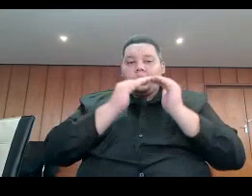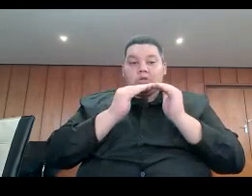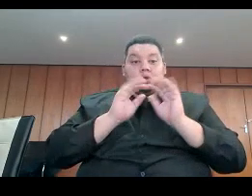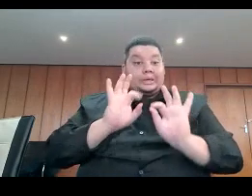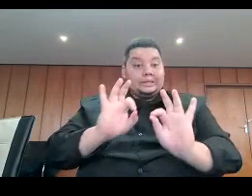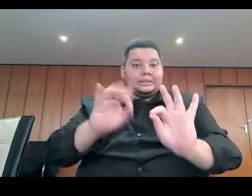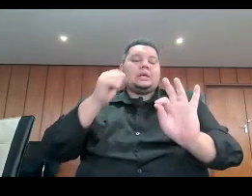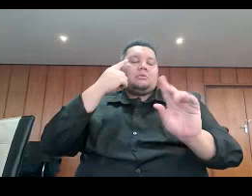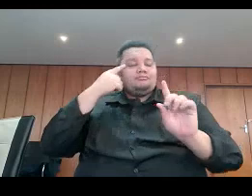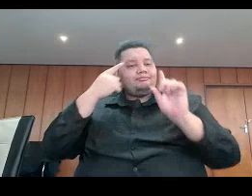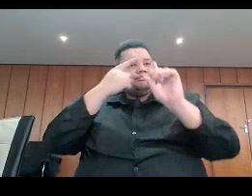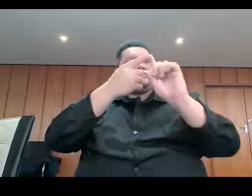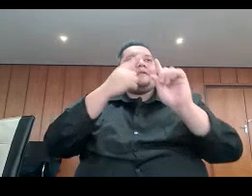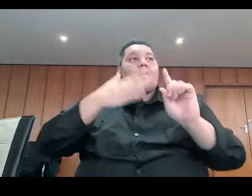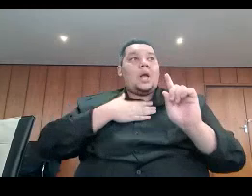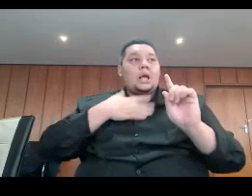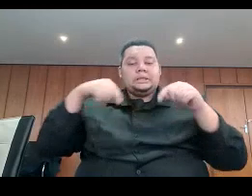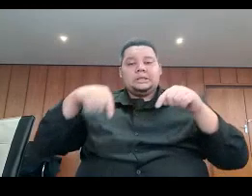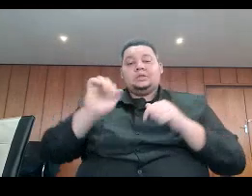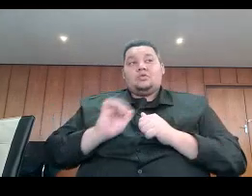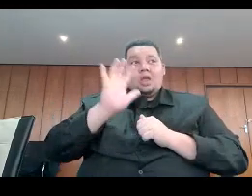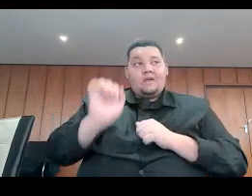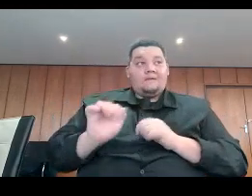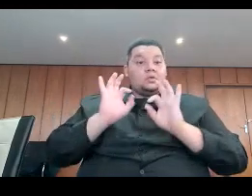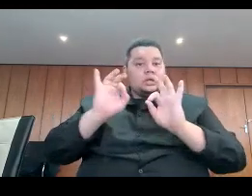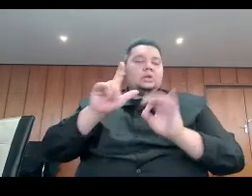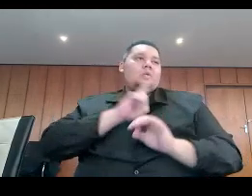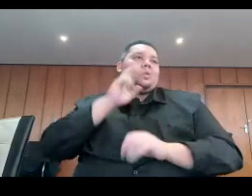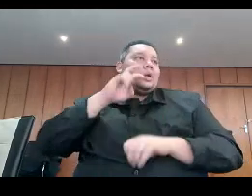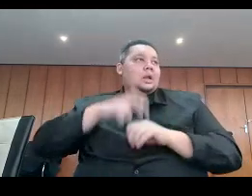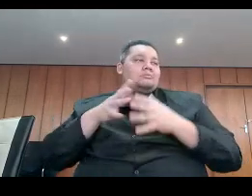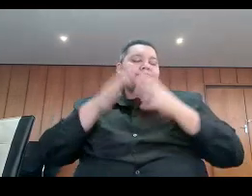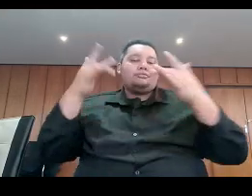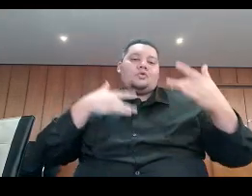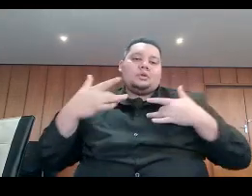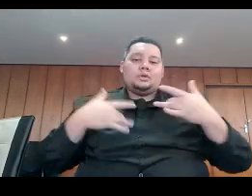for us as South Africans. And therefore, we must be concerned.